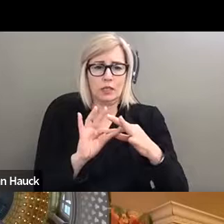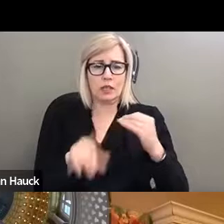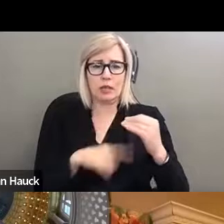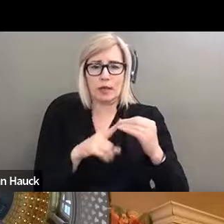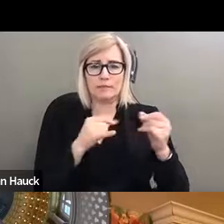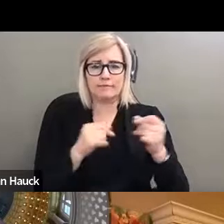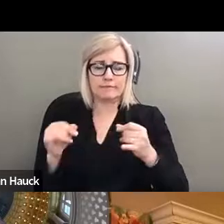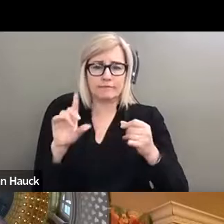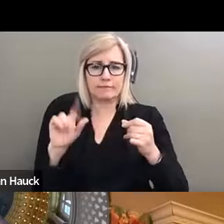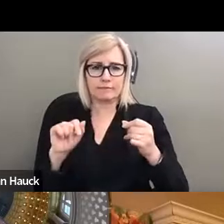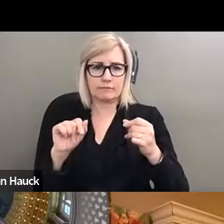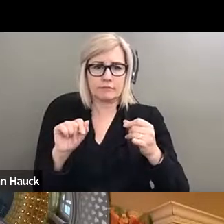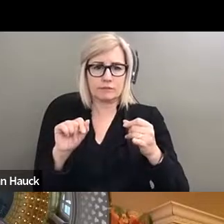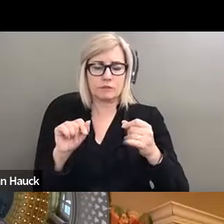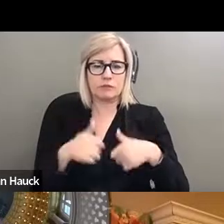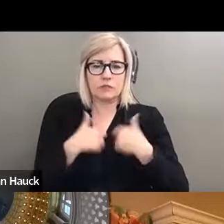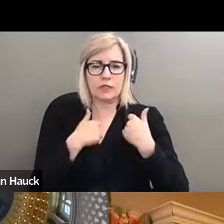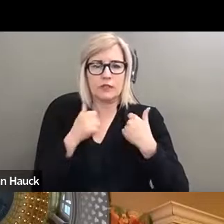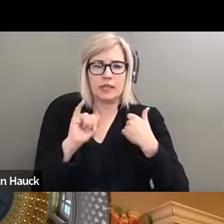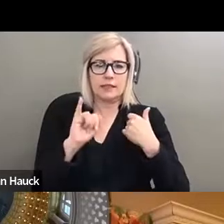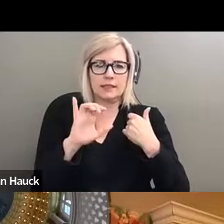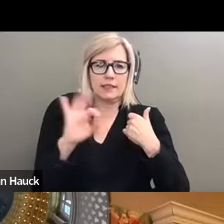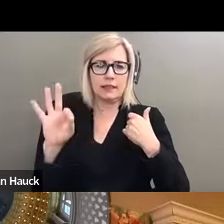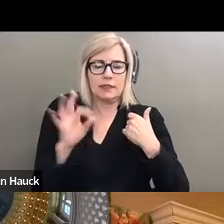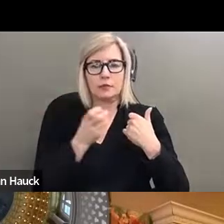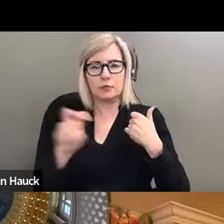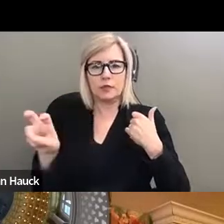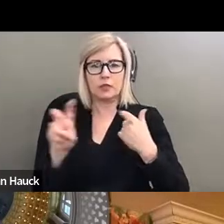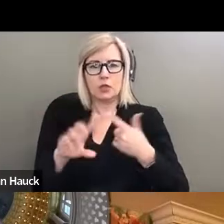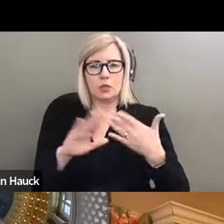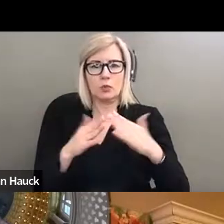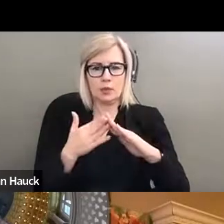that has lived in an ICF facility moving into the community.